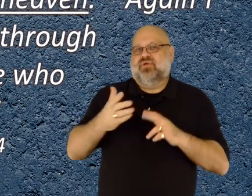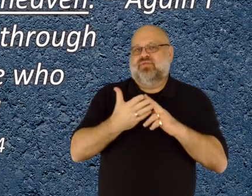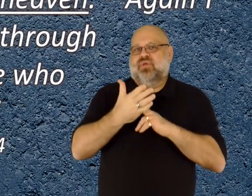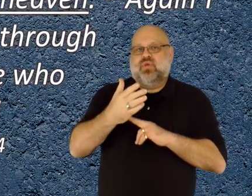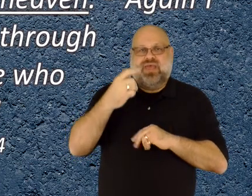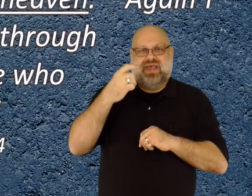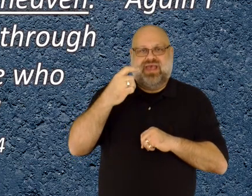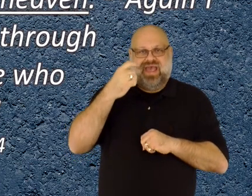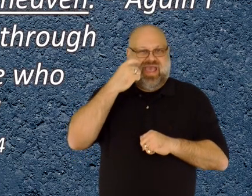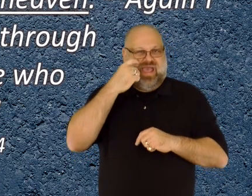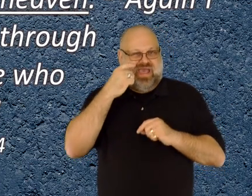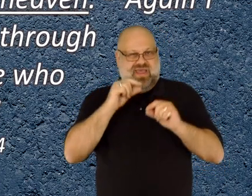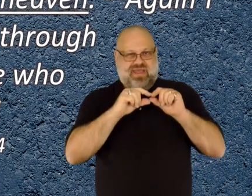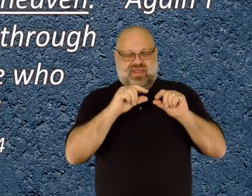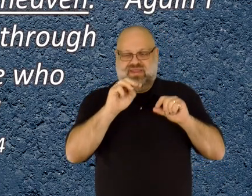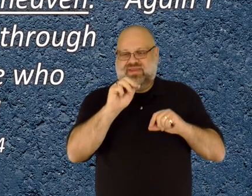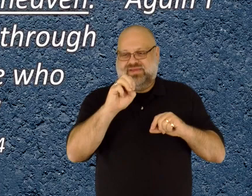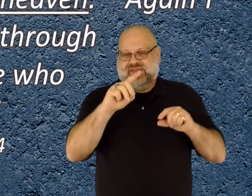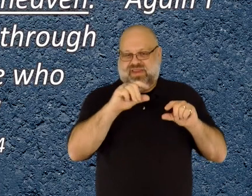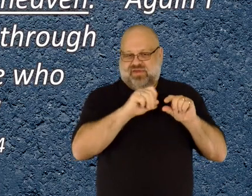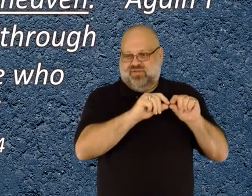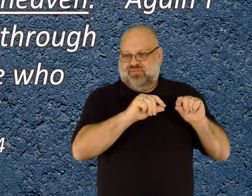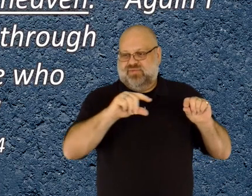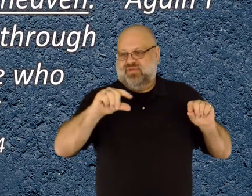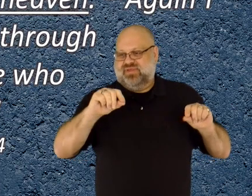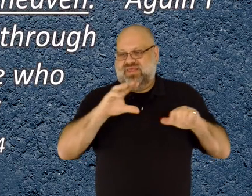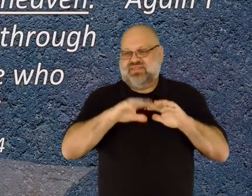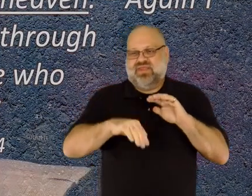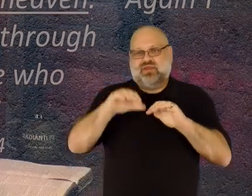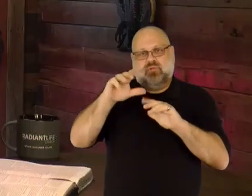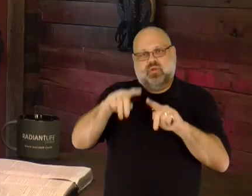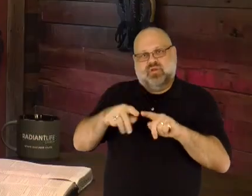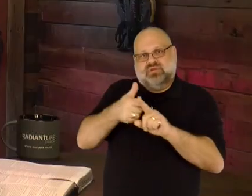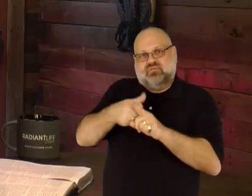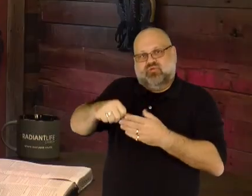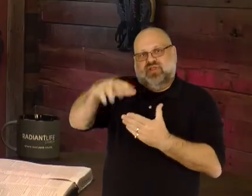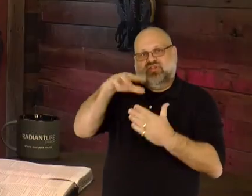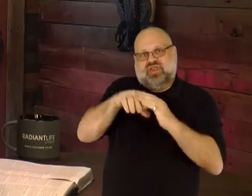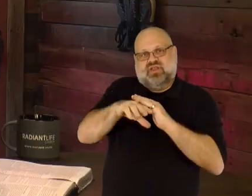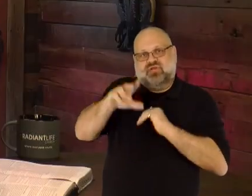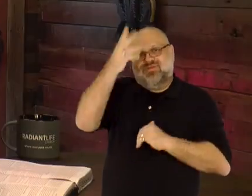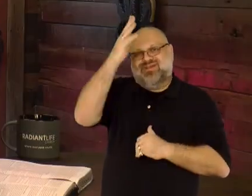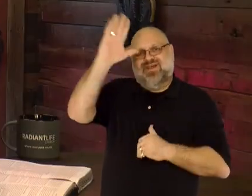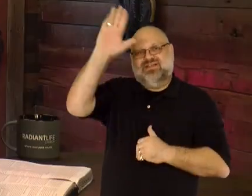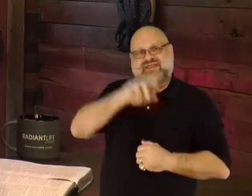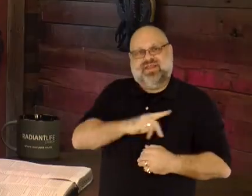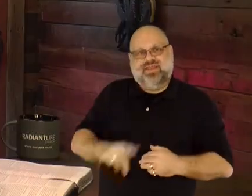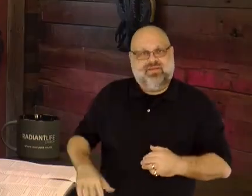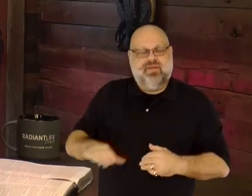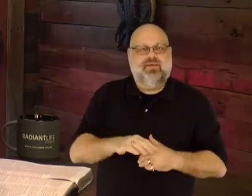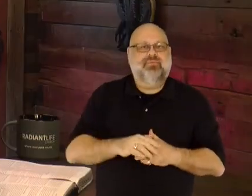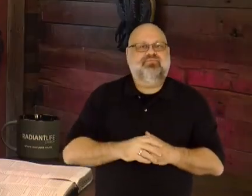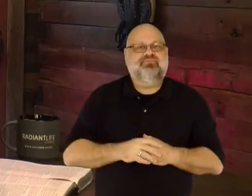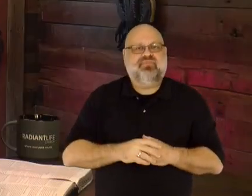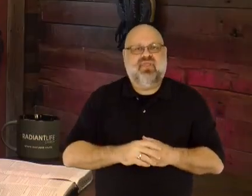needle than for someone who is rich to enter the kingdom of God.'" Hard is not impossible. Jesus